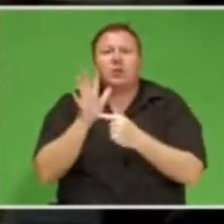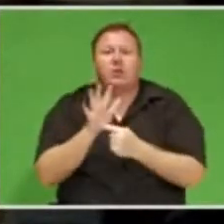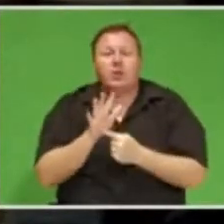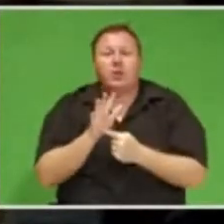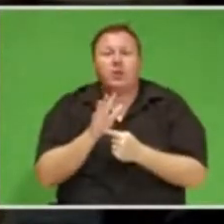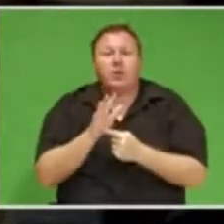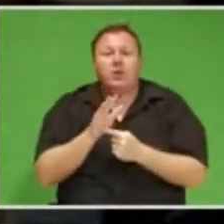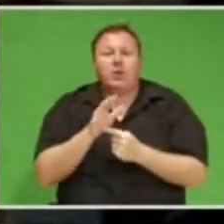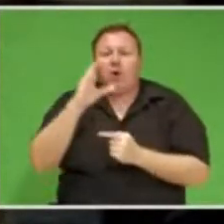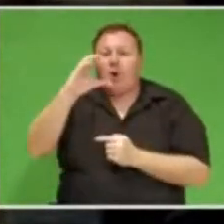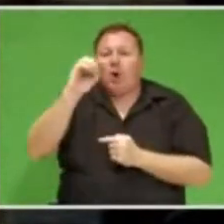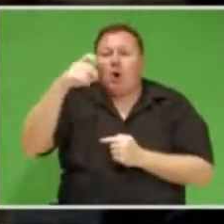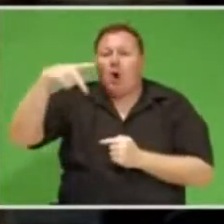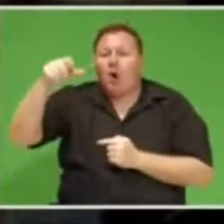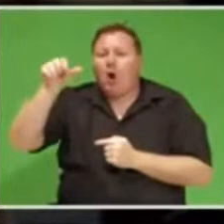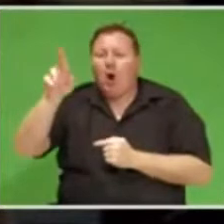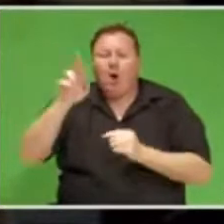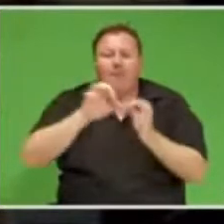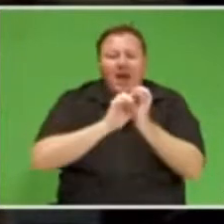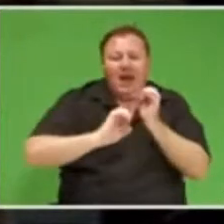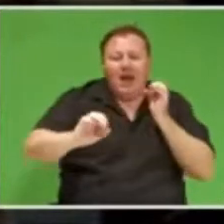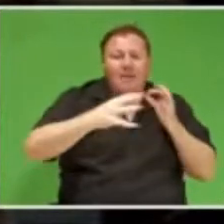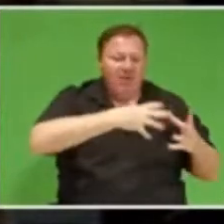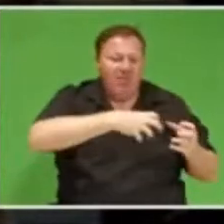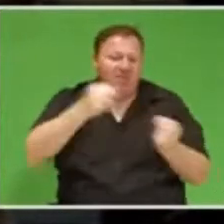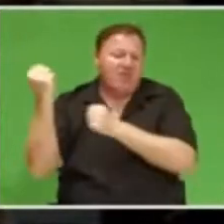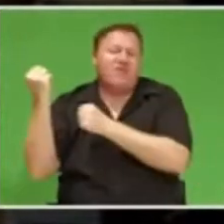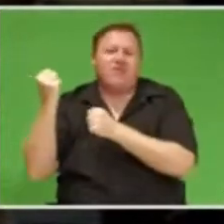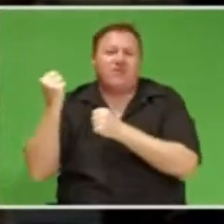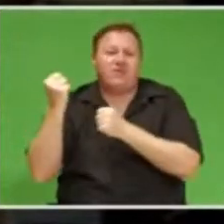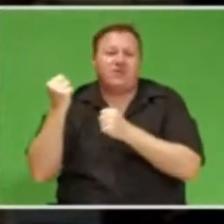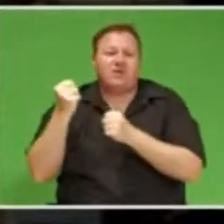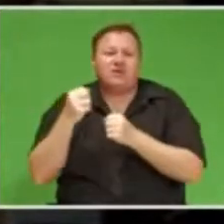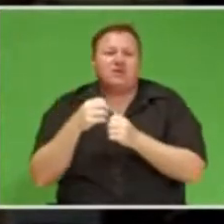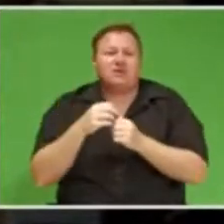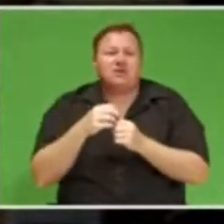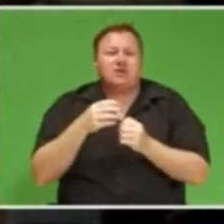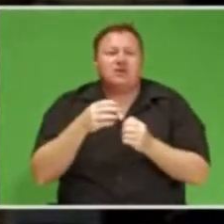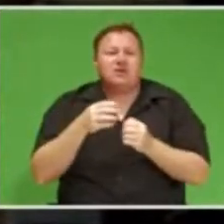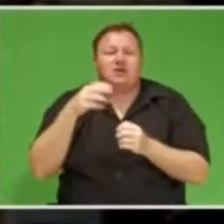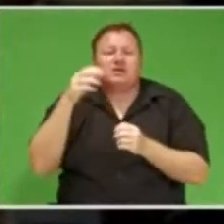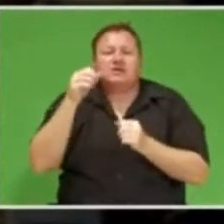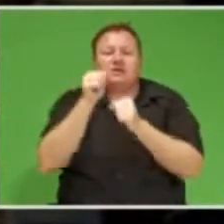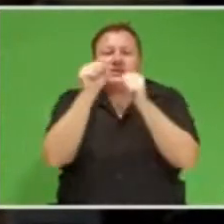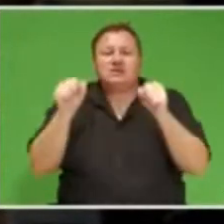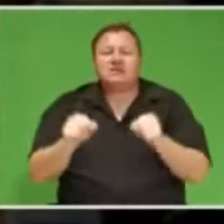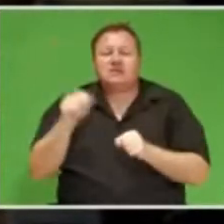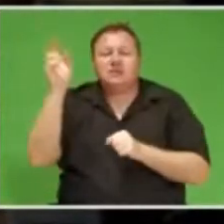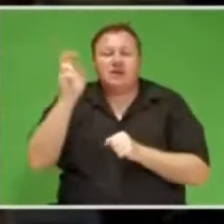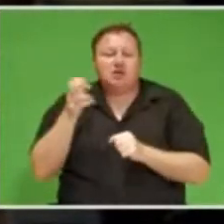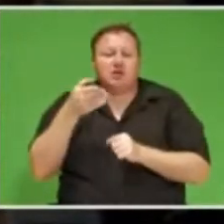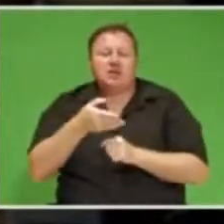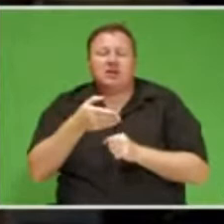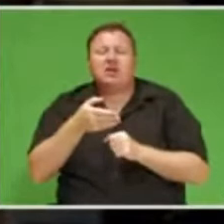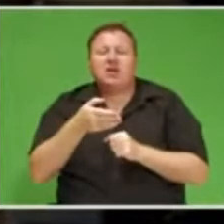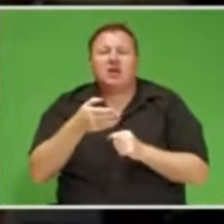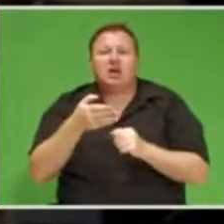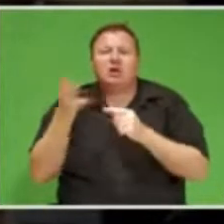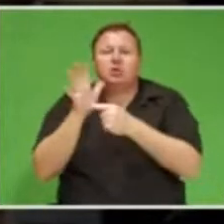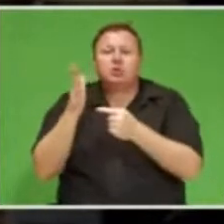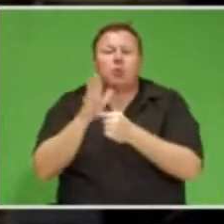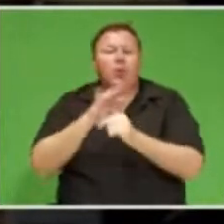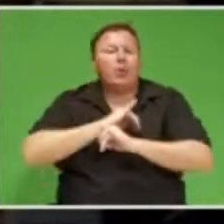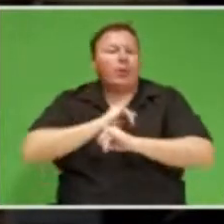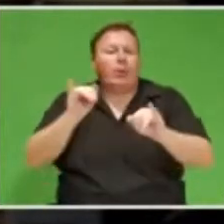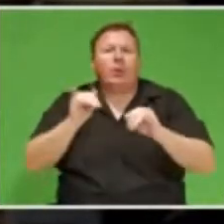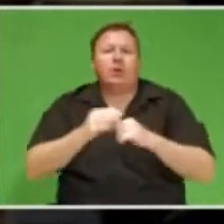copper cable and metal from our electricity system, from our train lines and other public